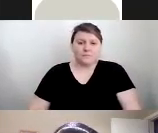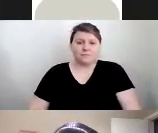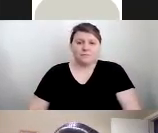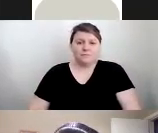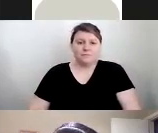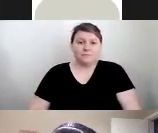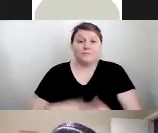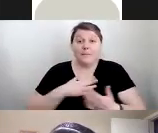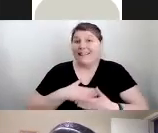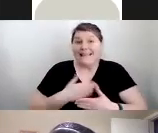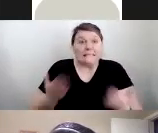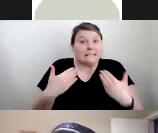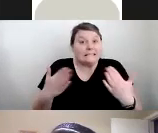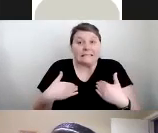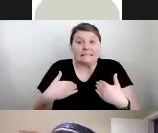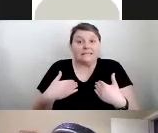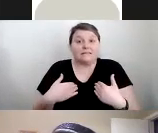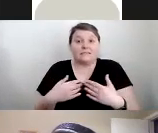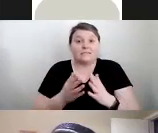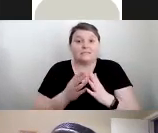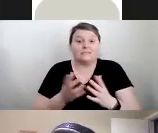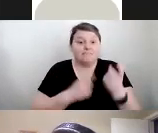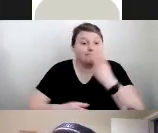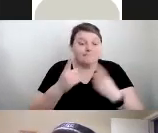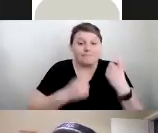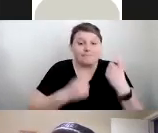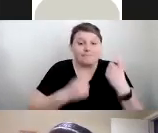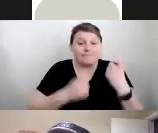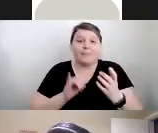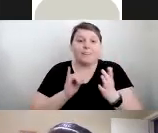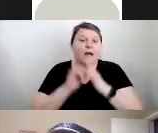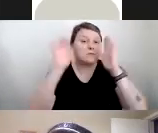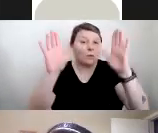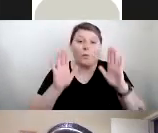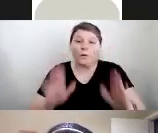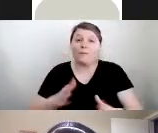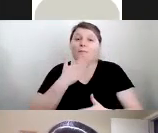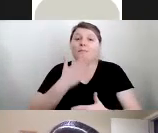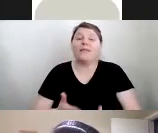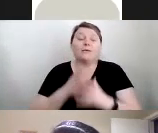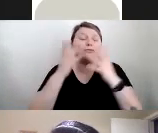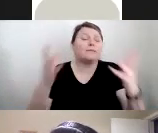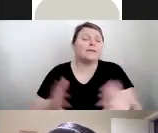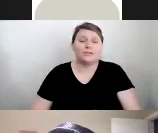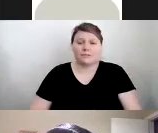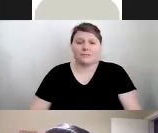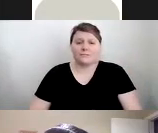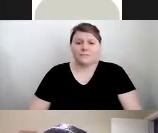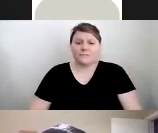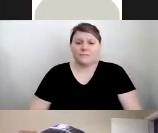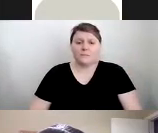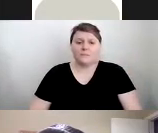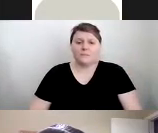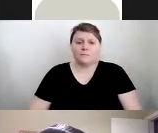Yes, please feel free to unmute yourself. Ask away. That was fantastic. Thank you so very, very much.